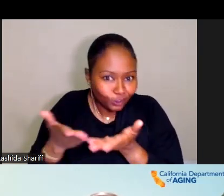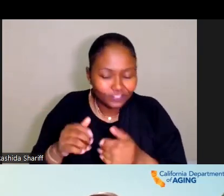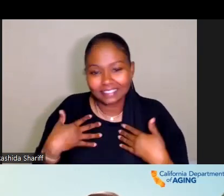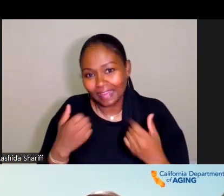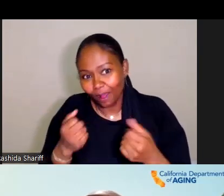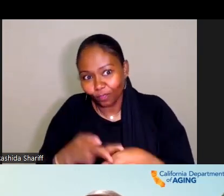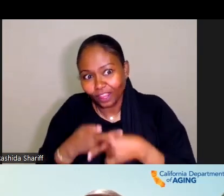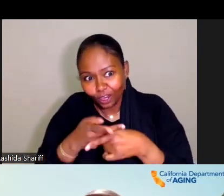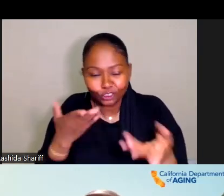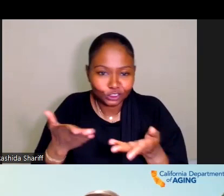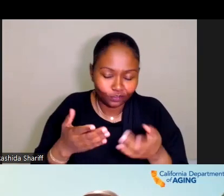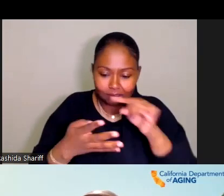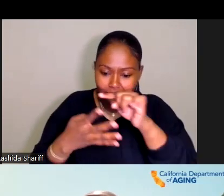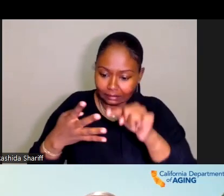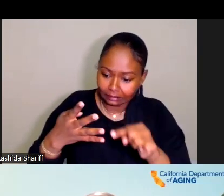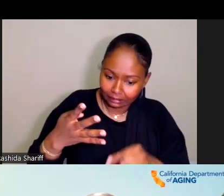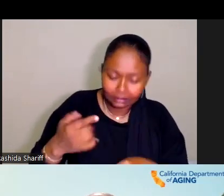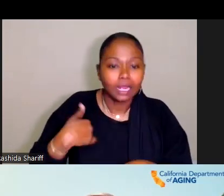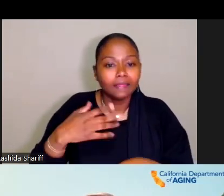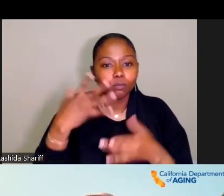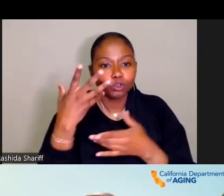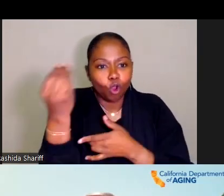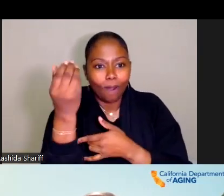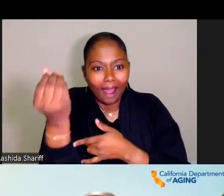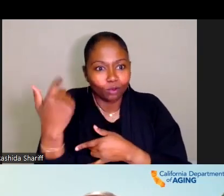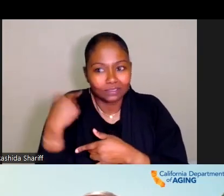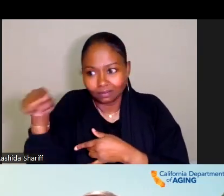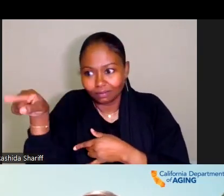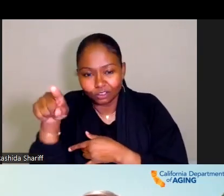then you look outside of the Health and Human Services Agency, the key